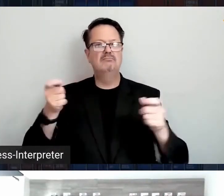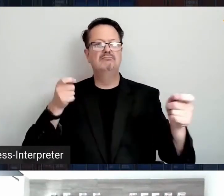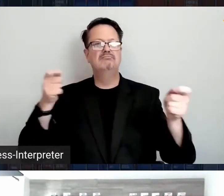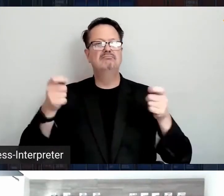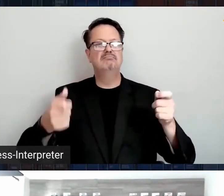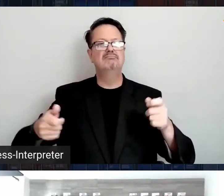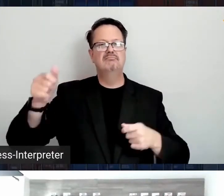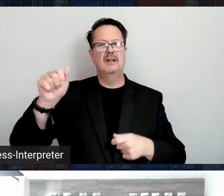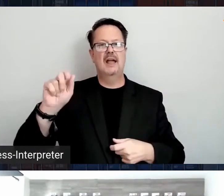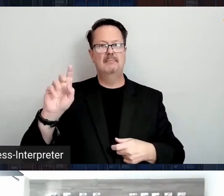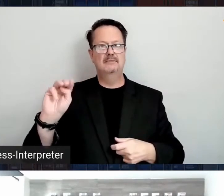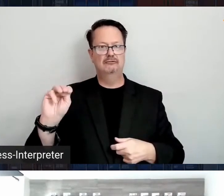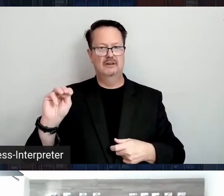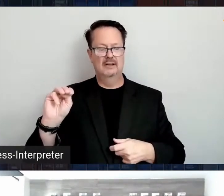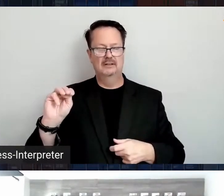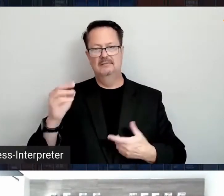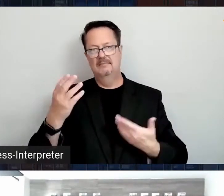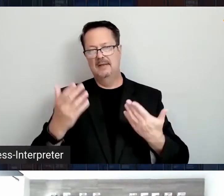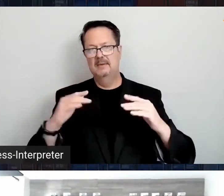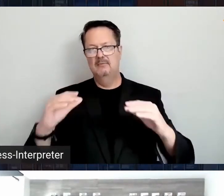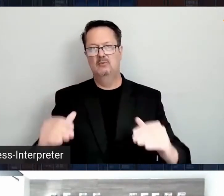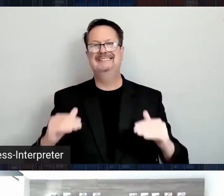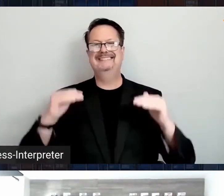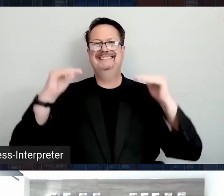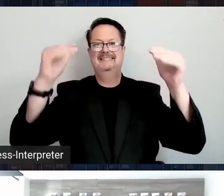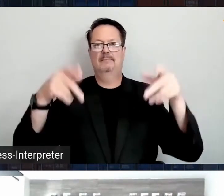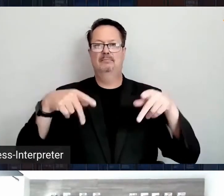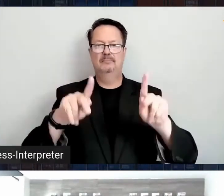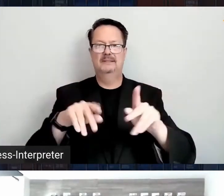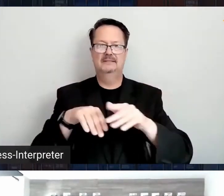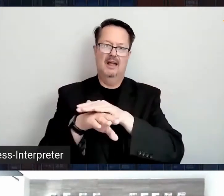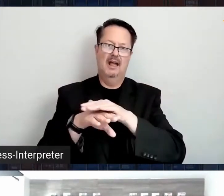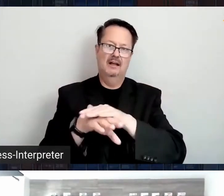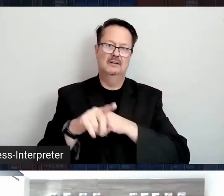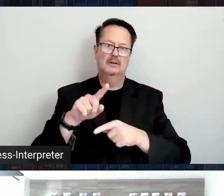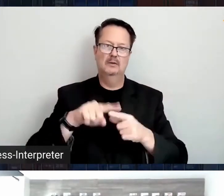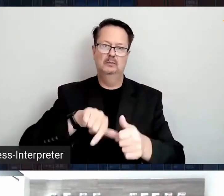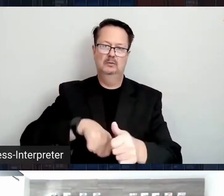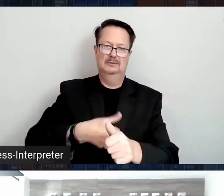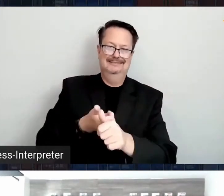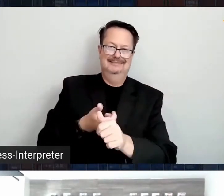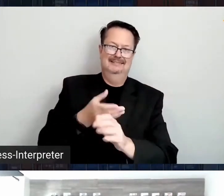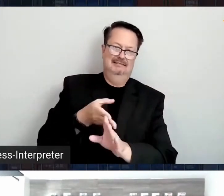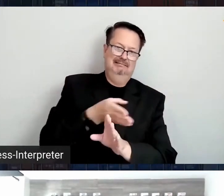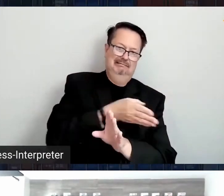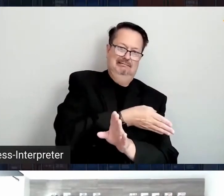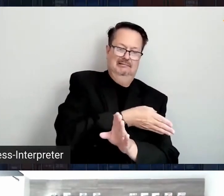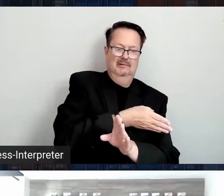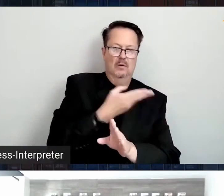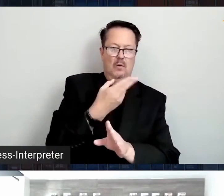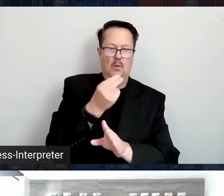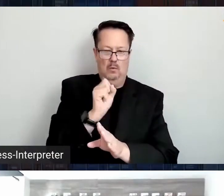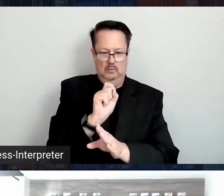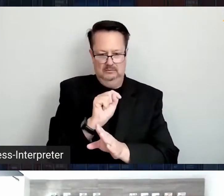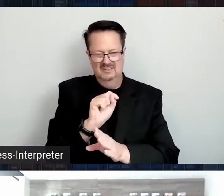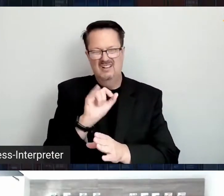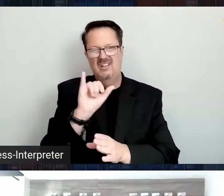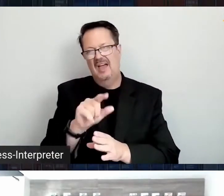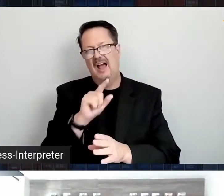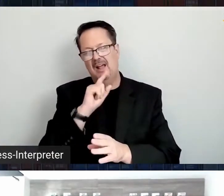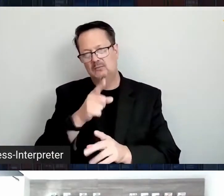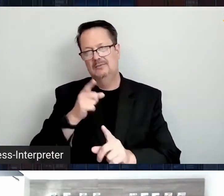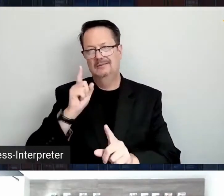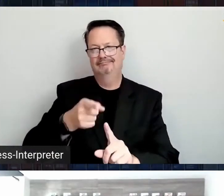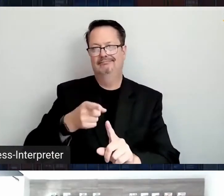workloads, things that might need elevated permissions and access to the underlying host. So that's really kind of the crux of where we started